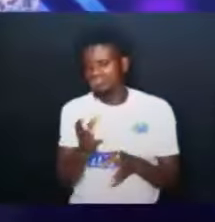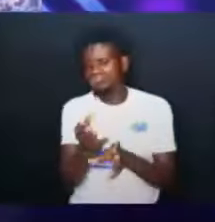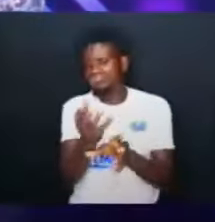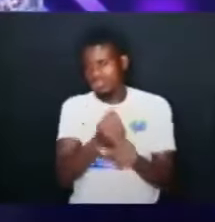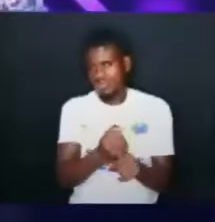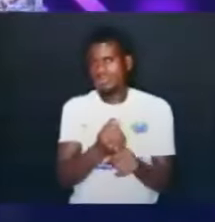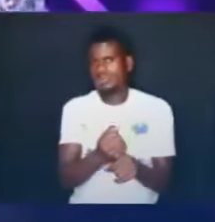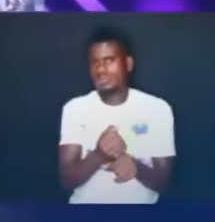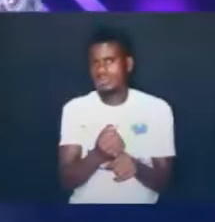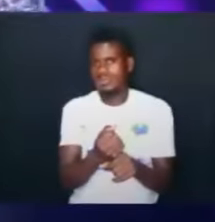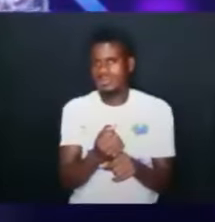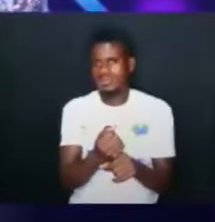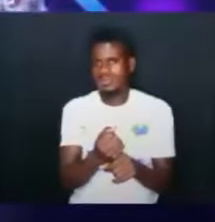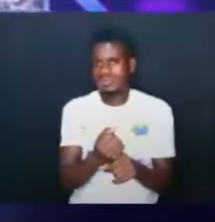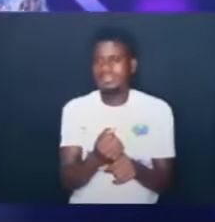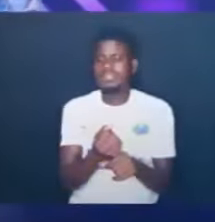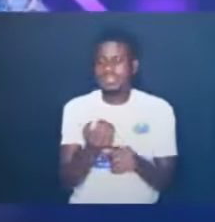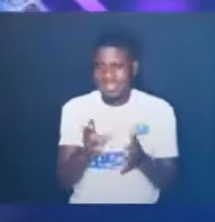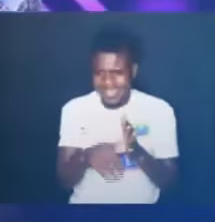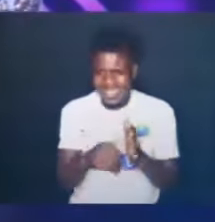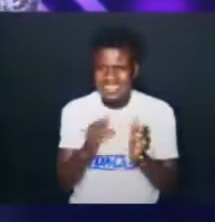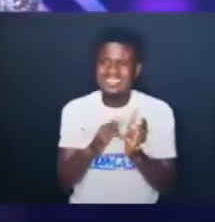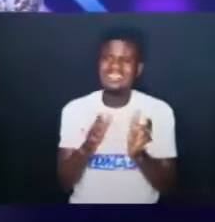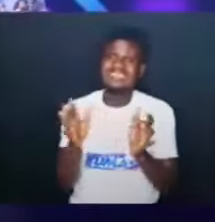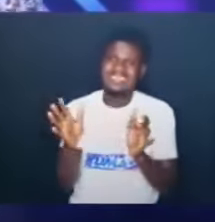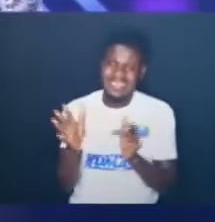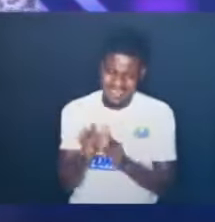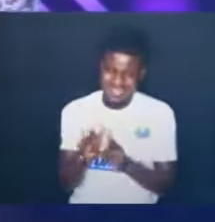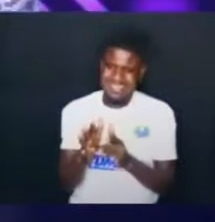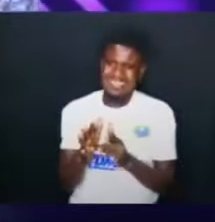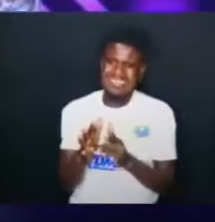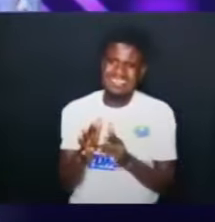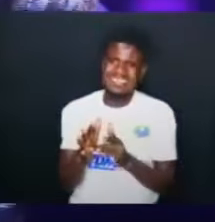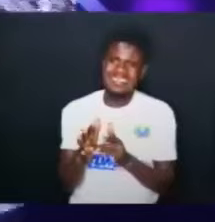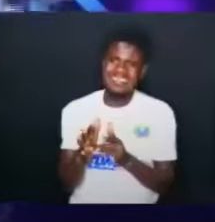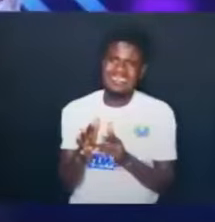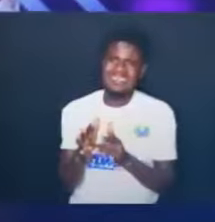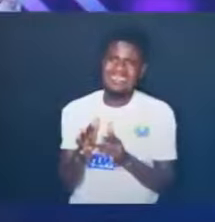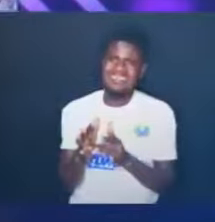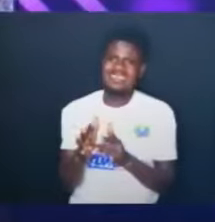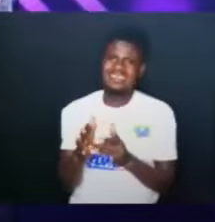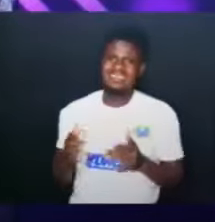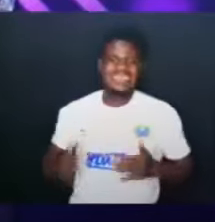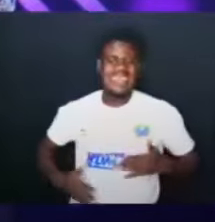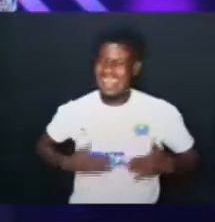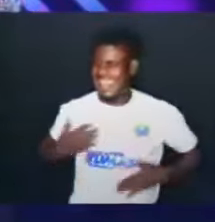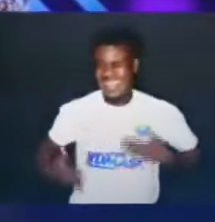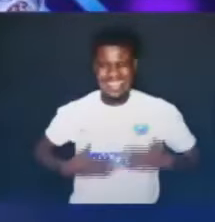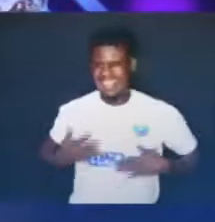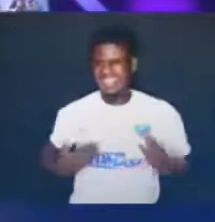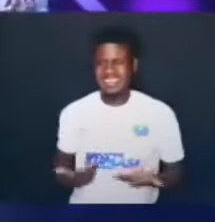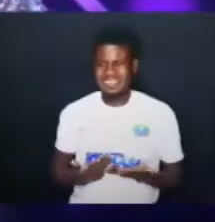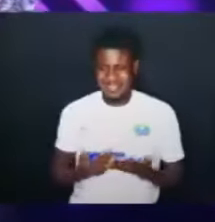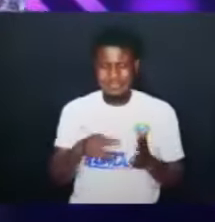and Jesus was happy. Na Yesu edi muaye baaye ene muaye no nipa ugina ono bo ne tofa na wei eye Yesu de yi